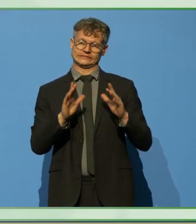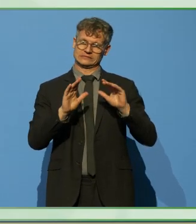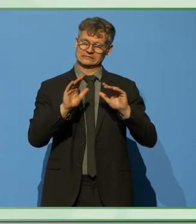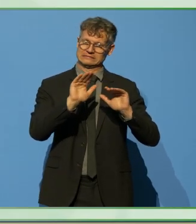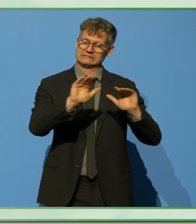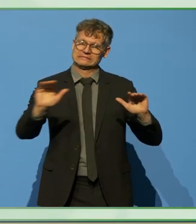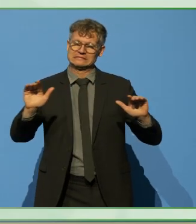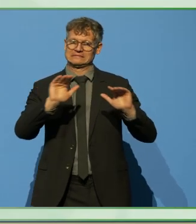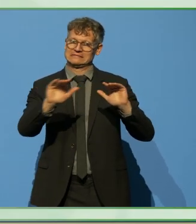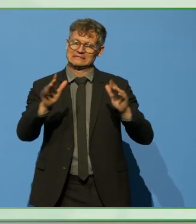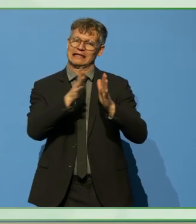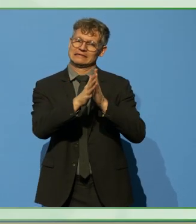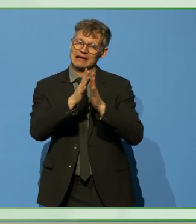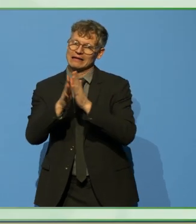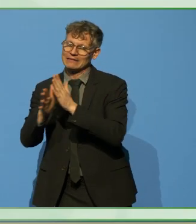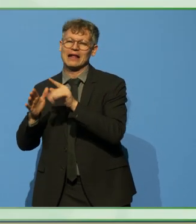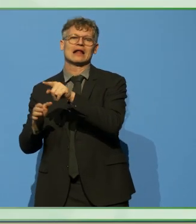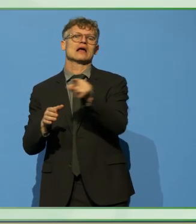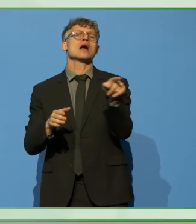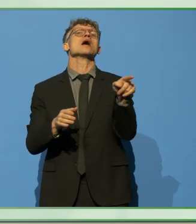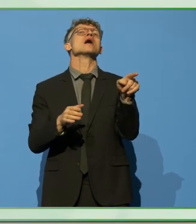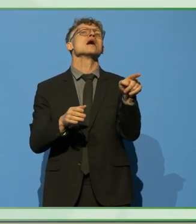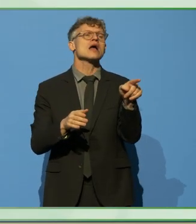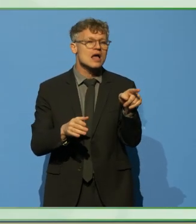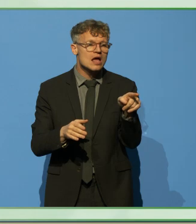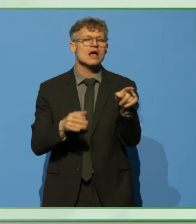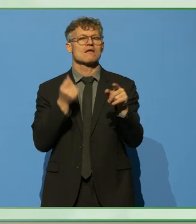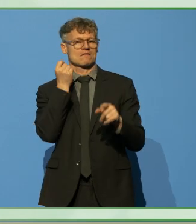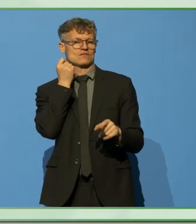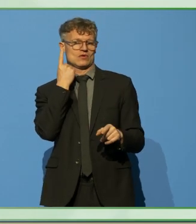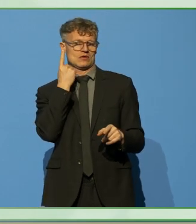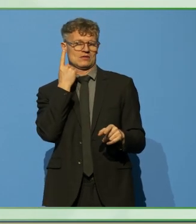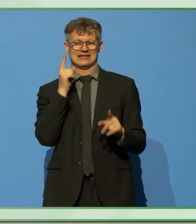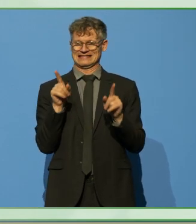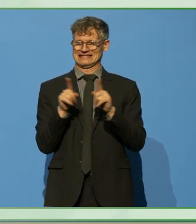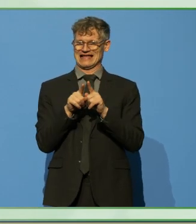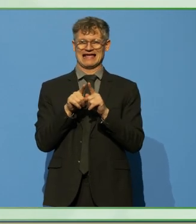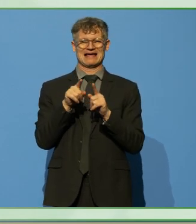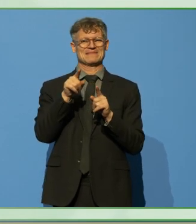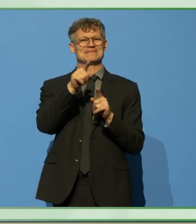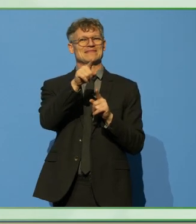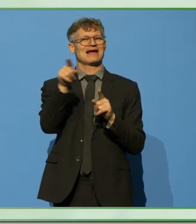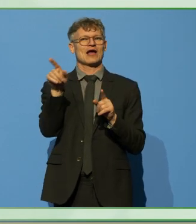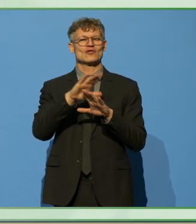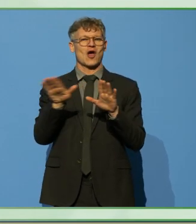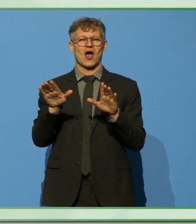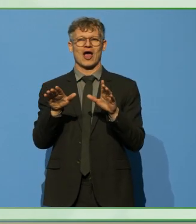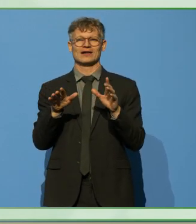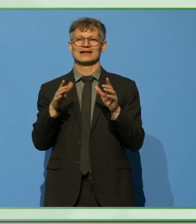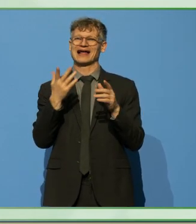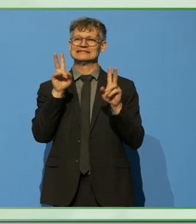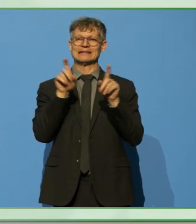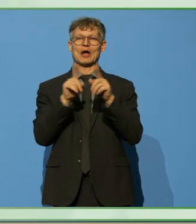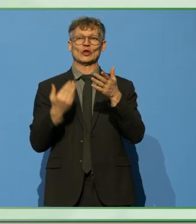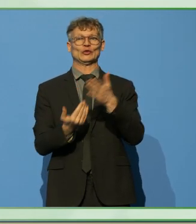as you said already, it's not only about the card or the app, but it's